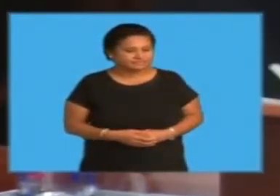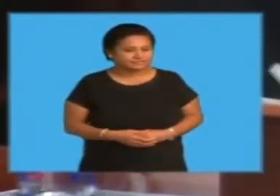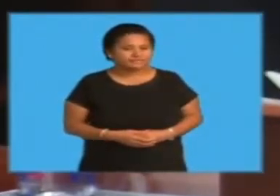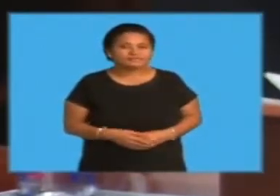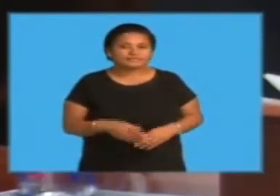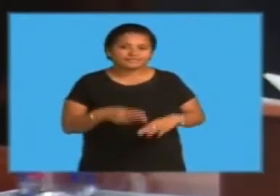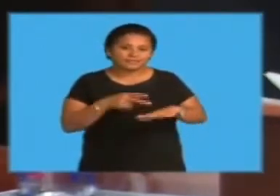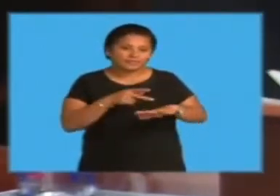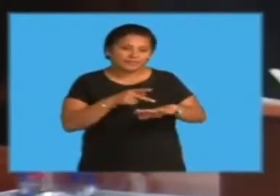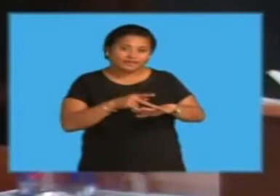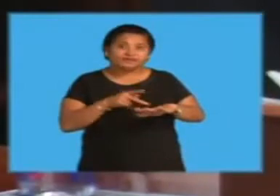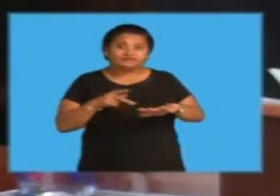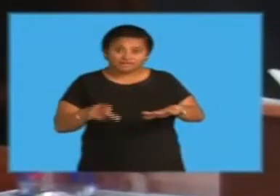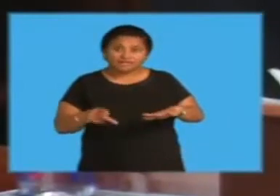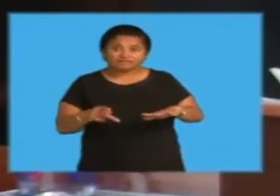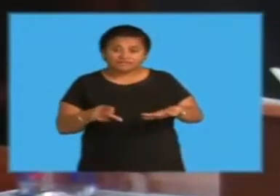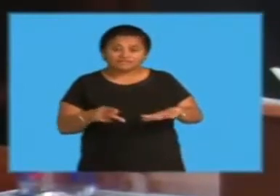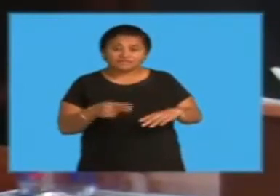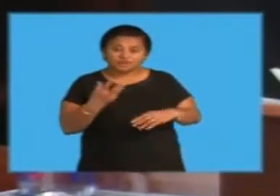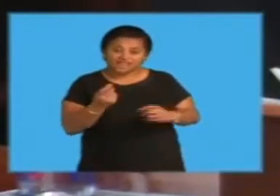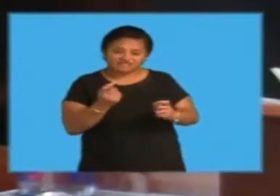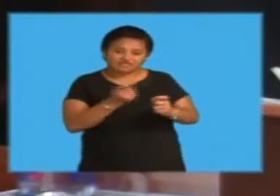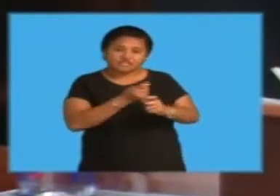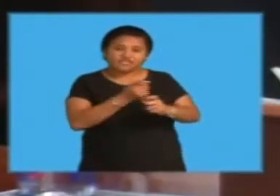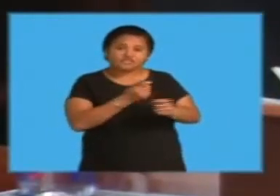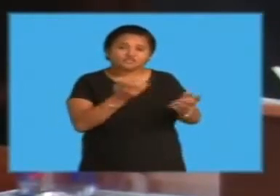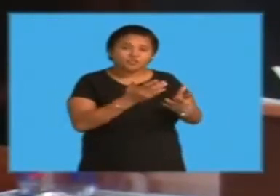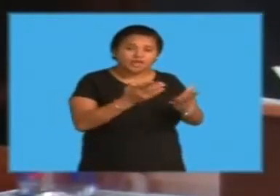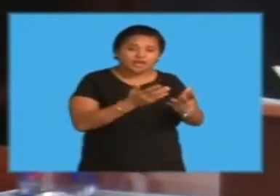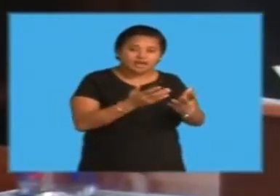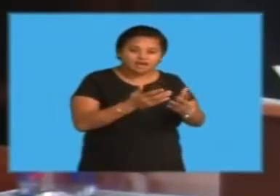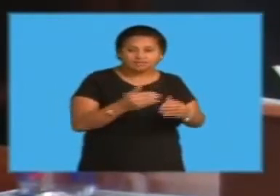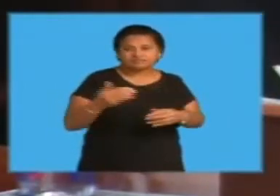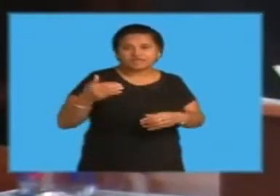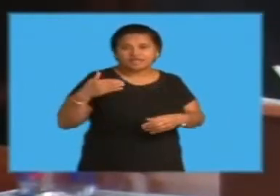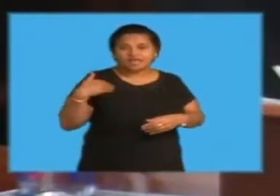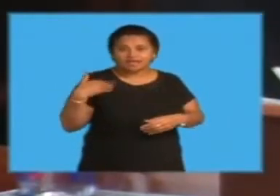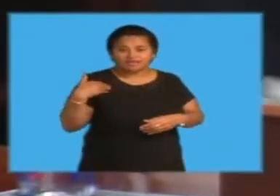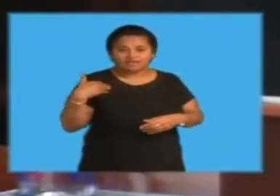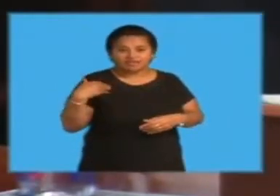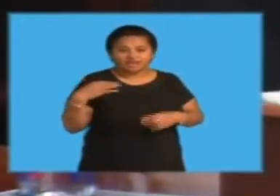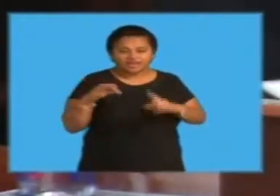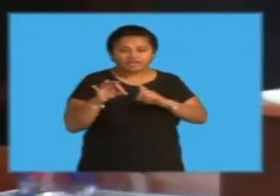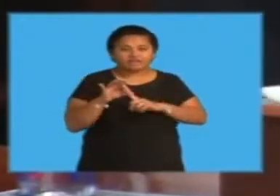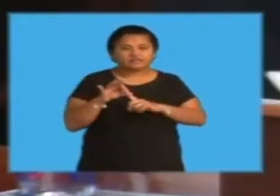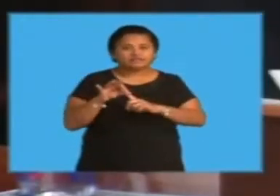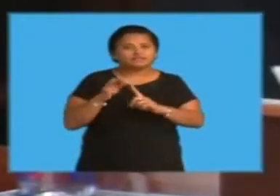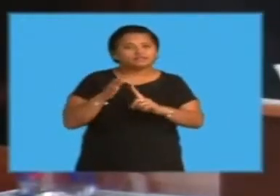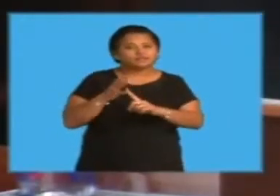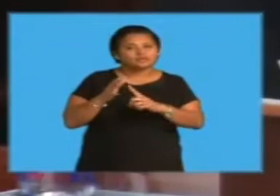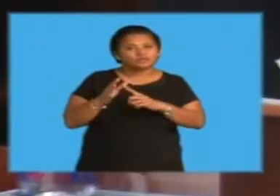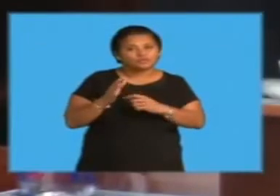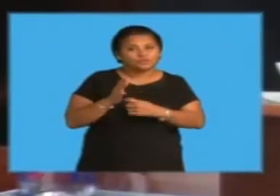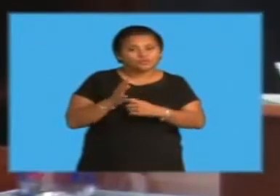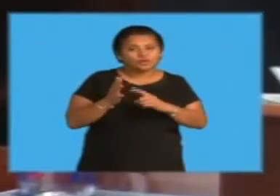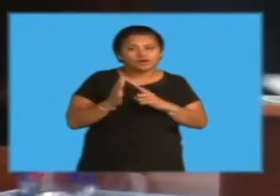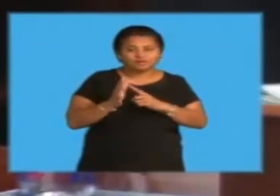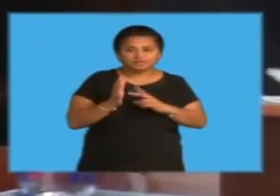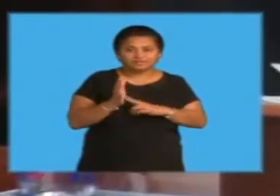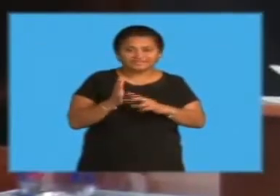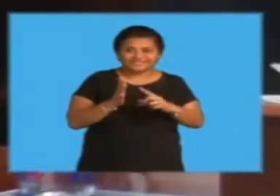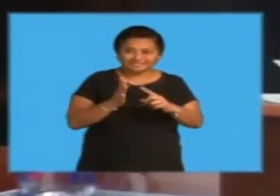Parliament will deal with changes in public health protection and quarantine. The financial reforms will cover credit